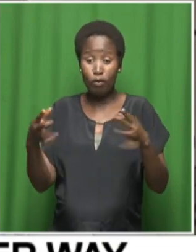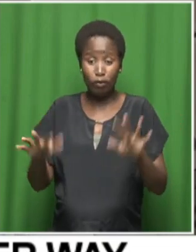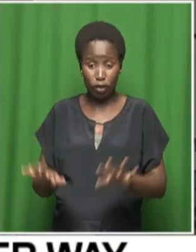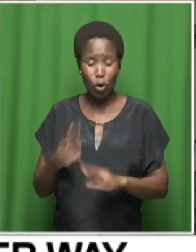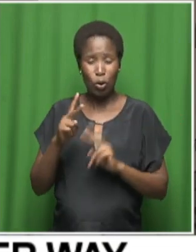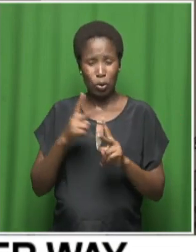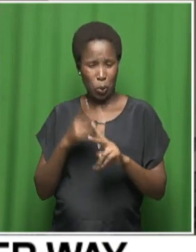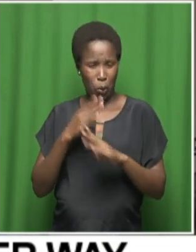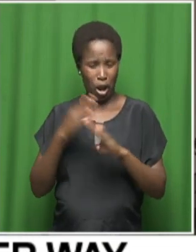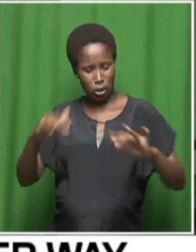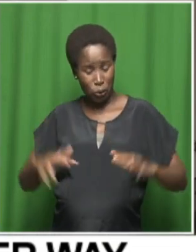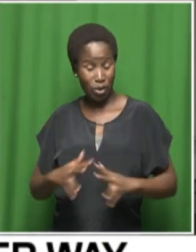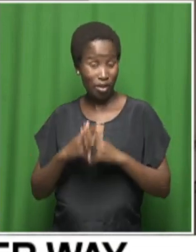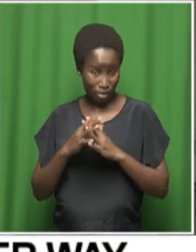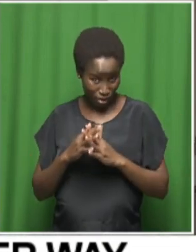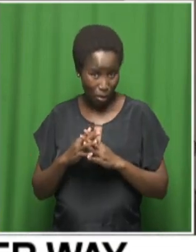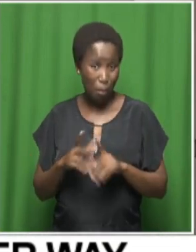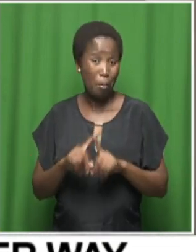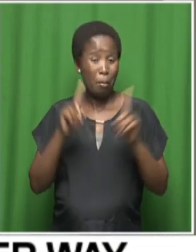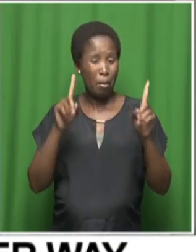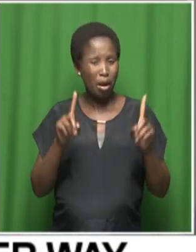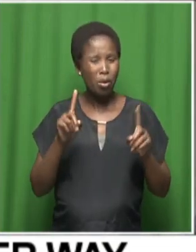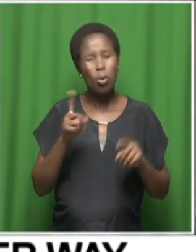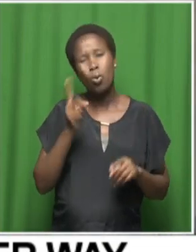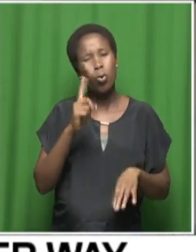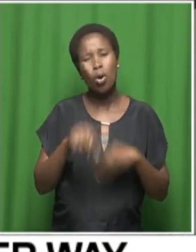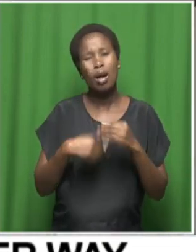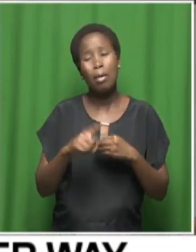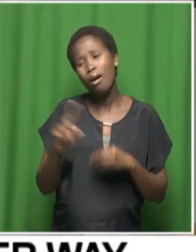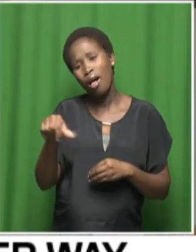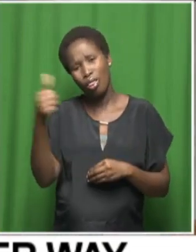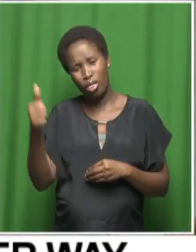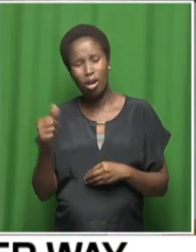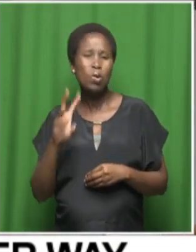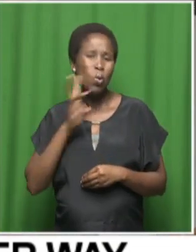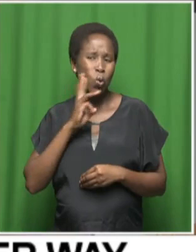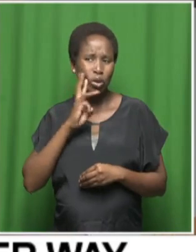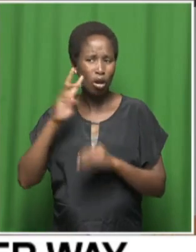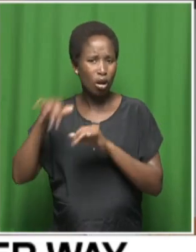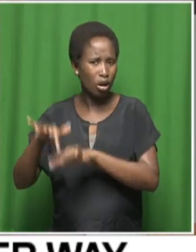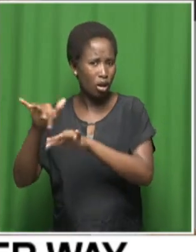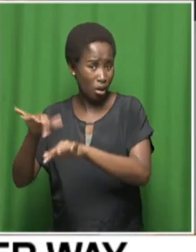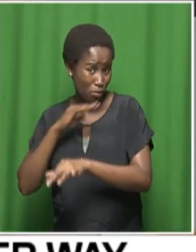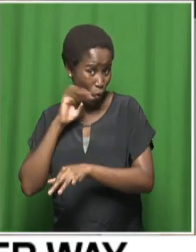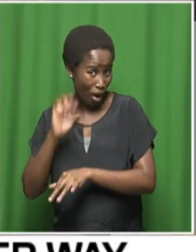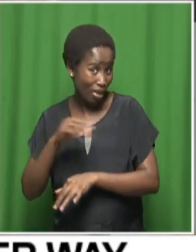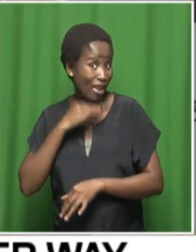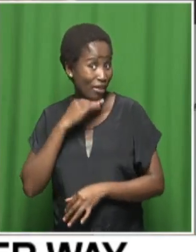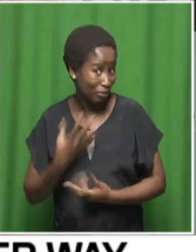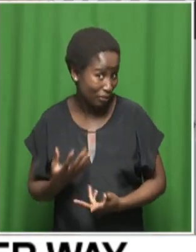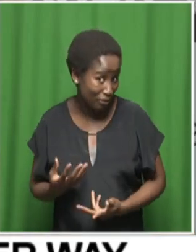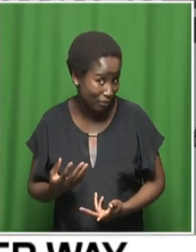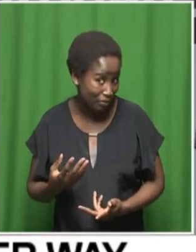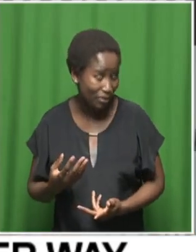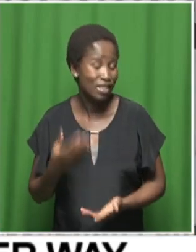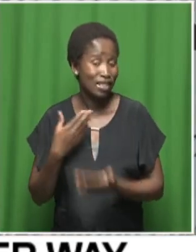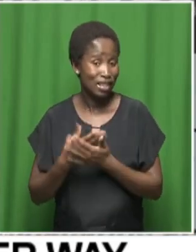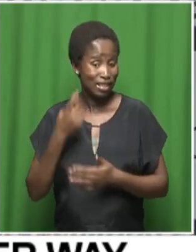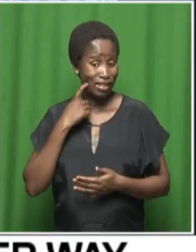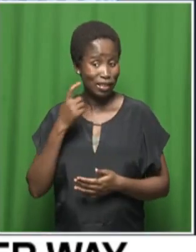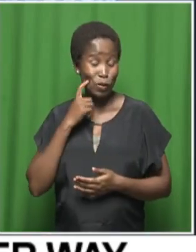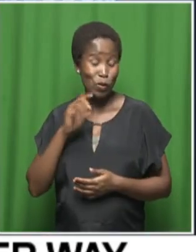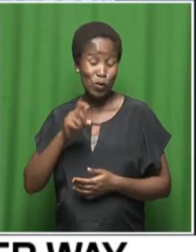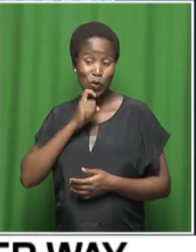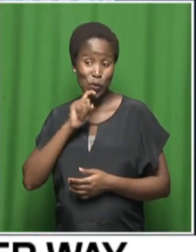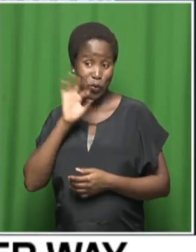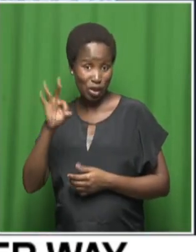collaboration. But what about the other hurdles? Water. Somebody said to me, do we have enough water to use it to get the